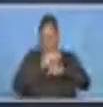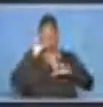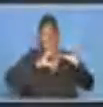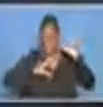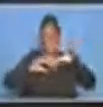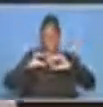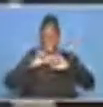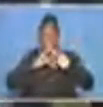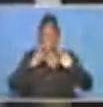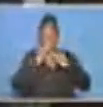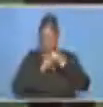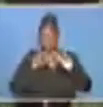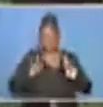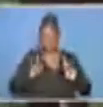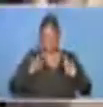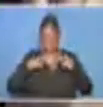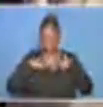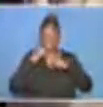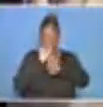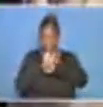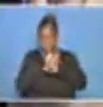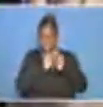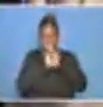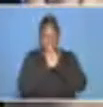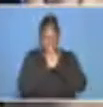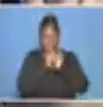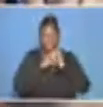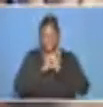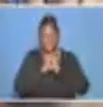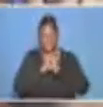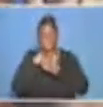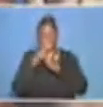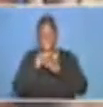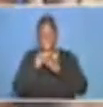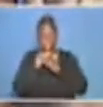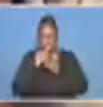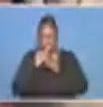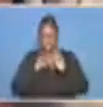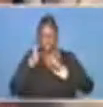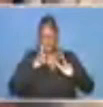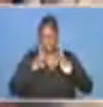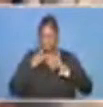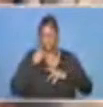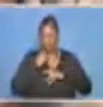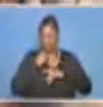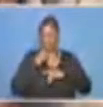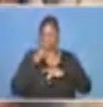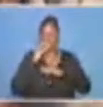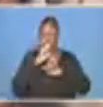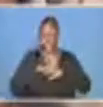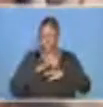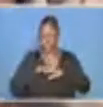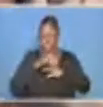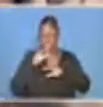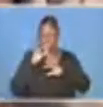responsibility. As responsible family members of these individuals who are granted bail and on EMD, you ought to ensure that they are compliant with